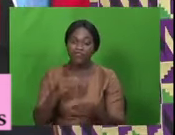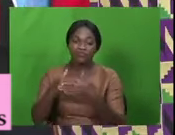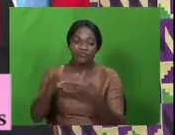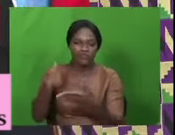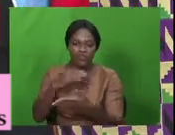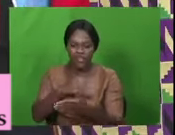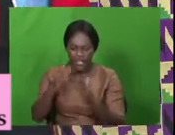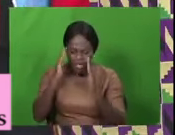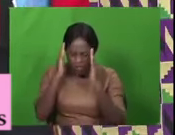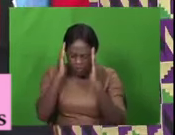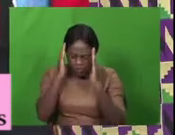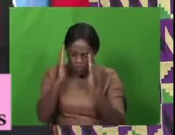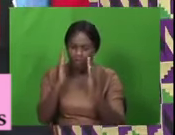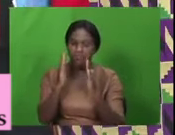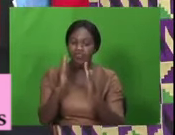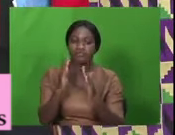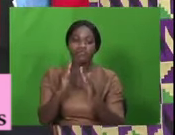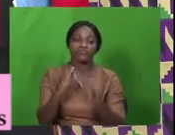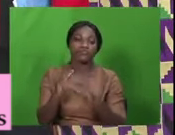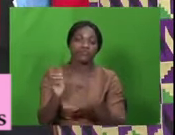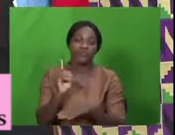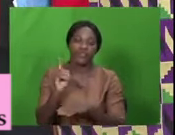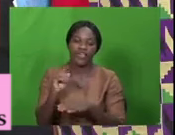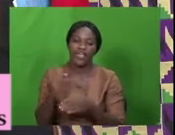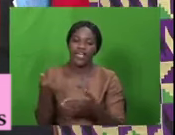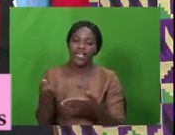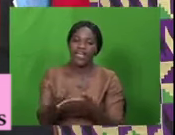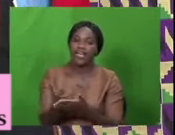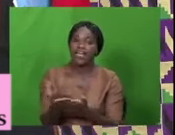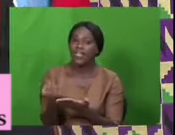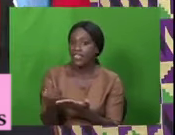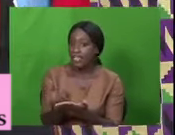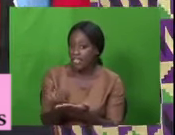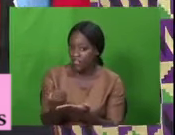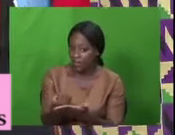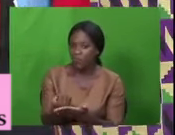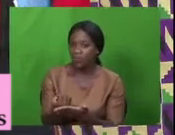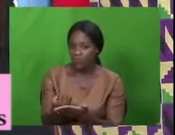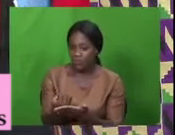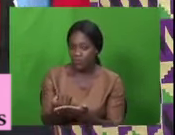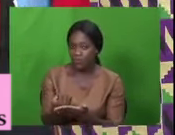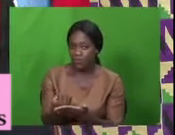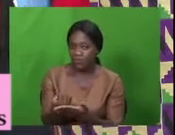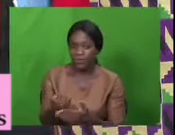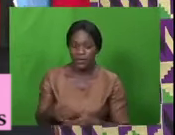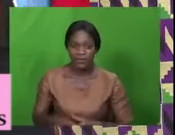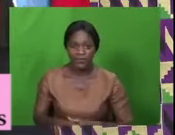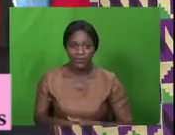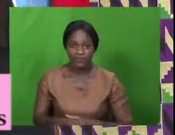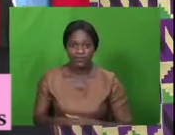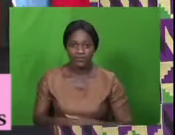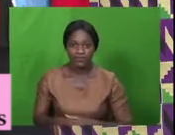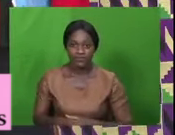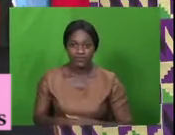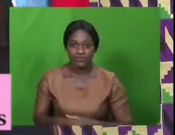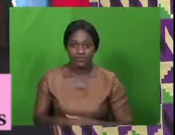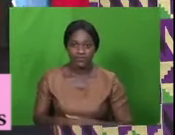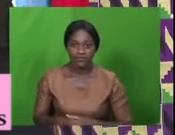concentrate predominantly on the economy, which will enable me nonetheless also